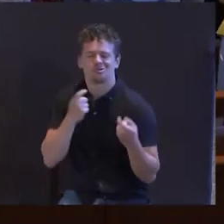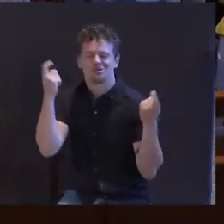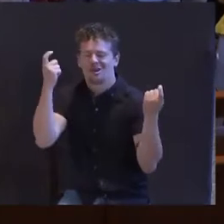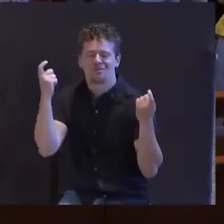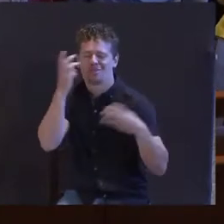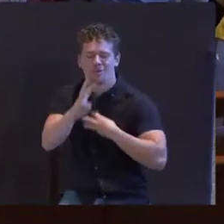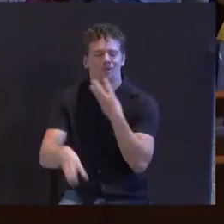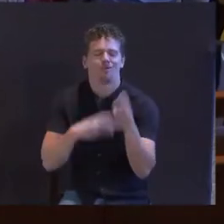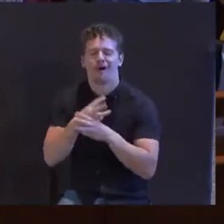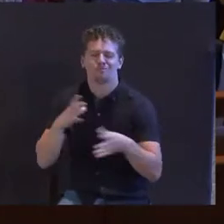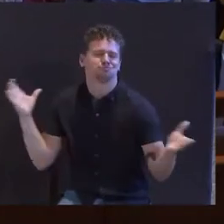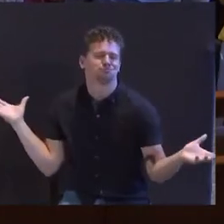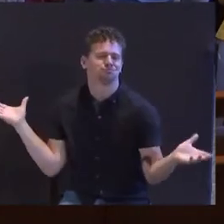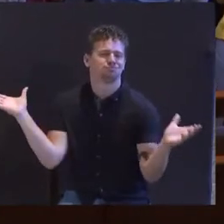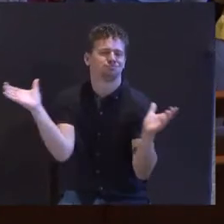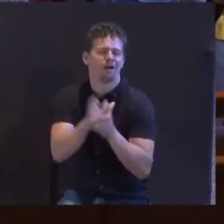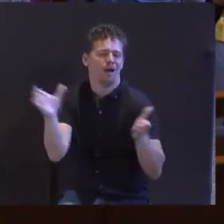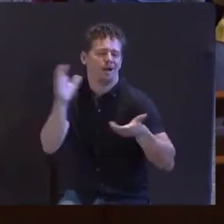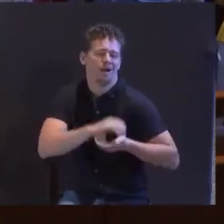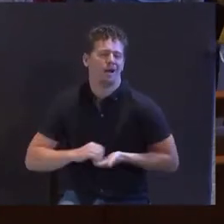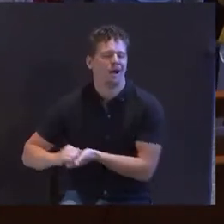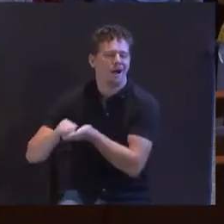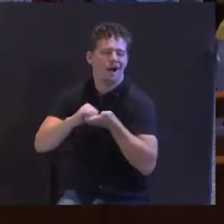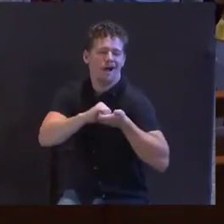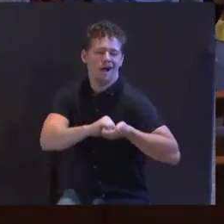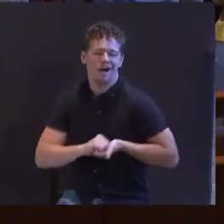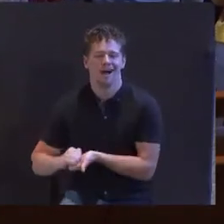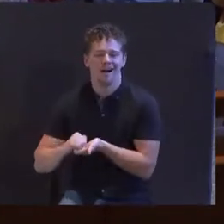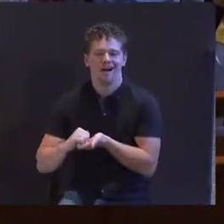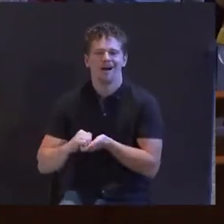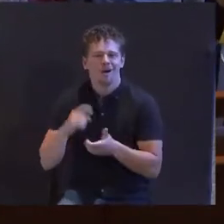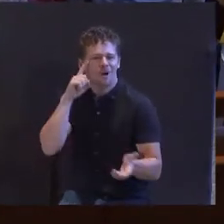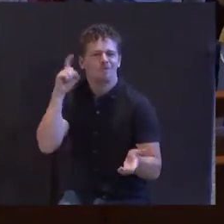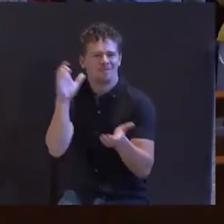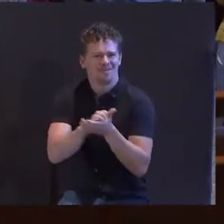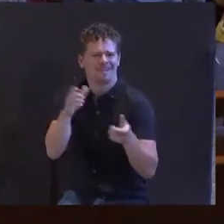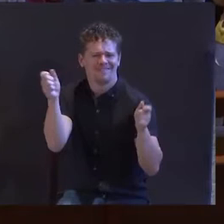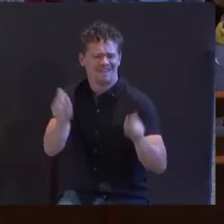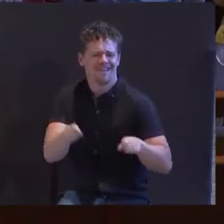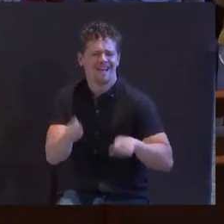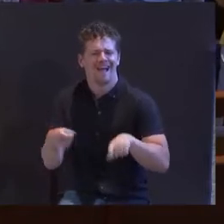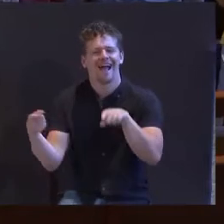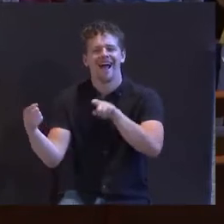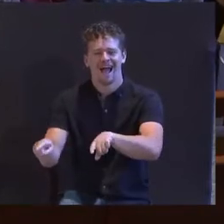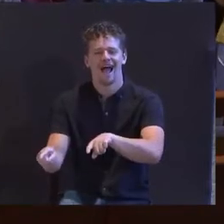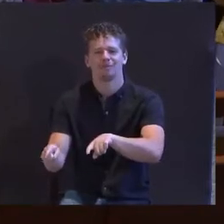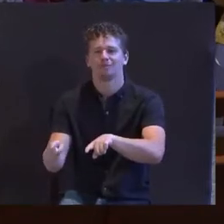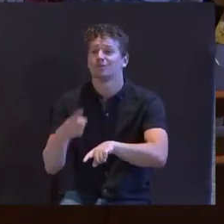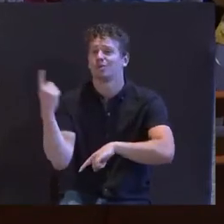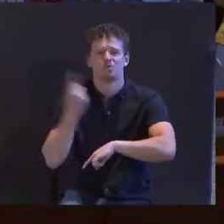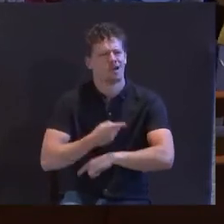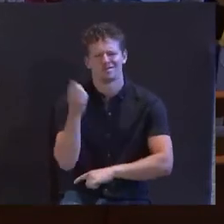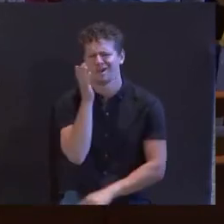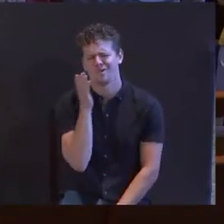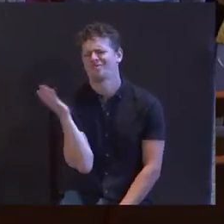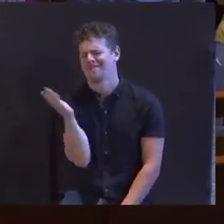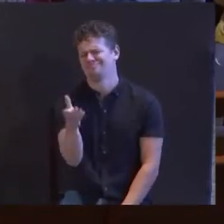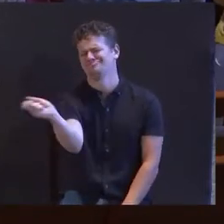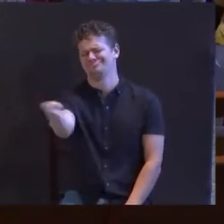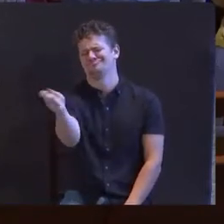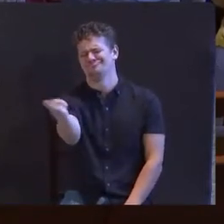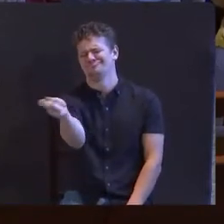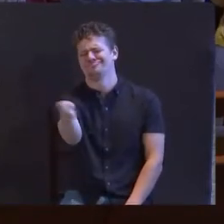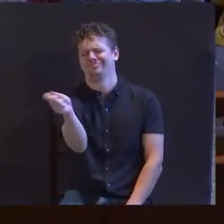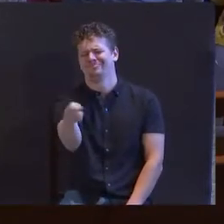as one. And I believe it could be someday it's going to come. 'Cause out on